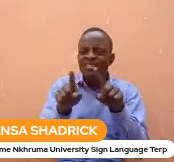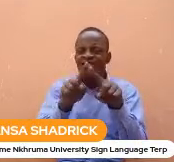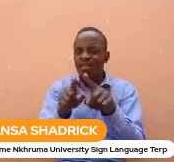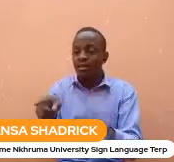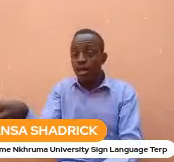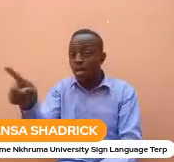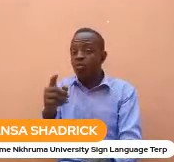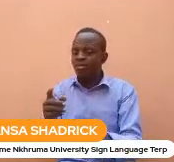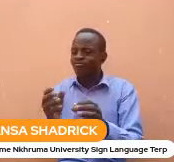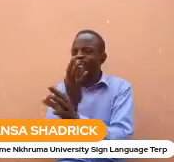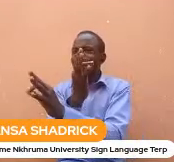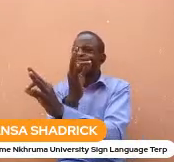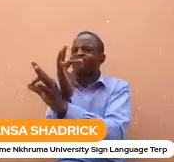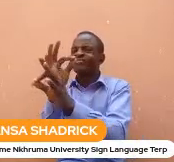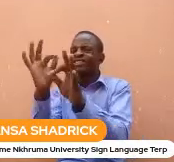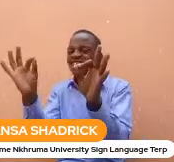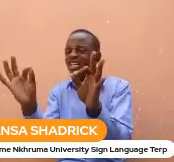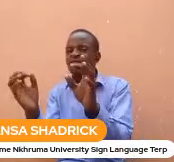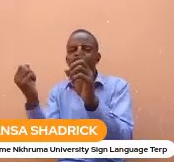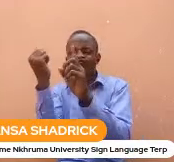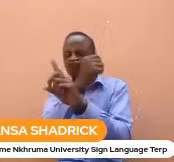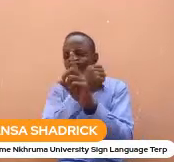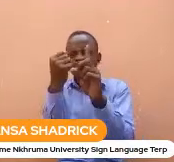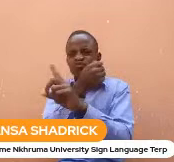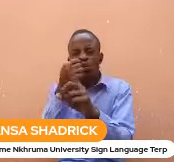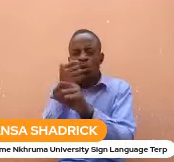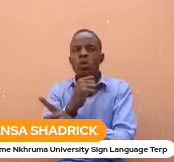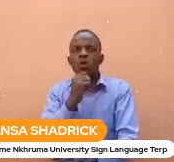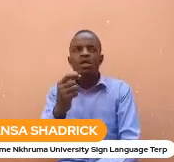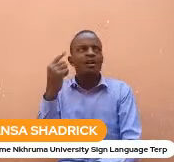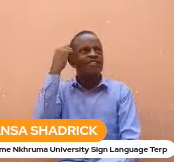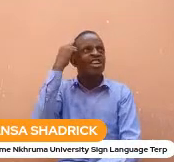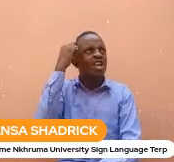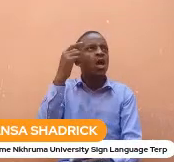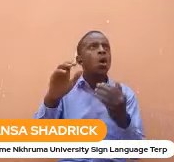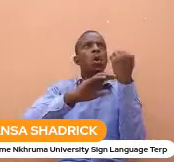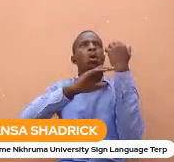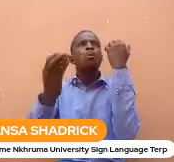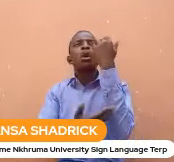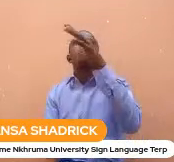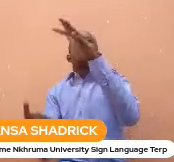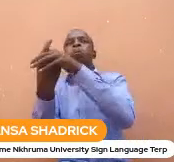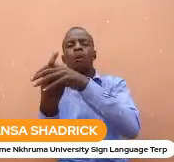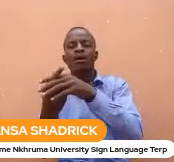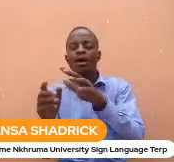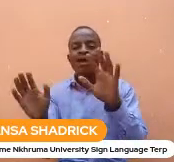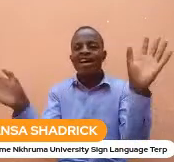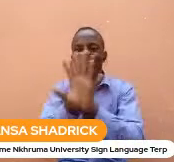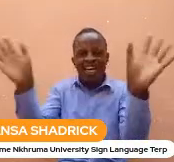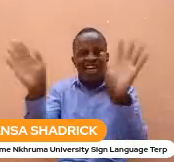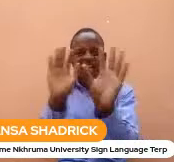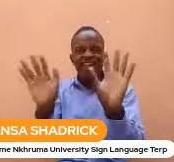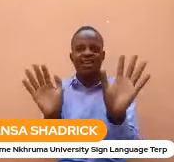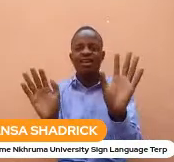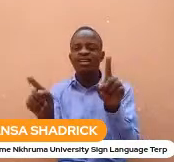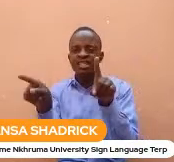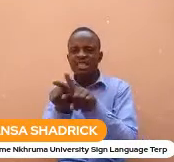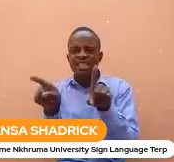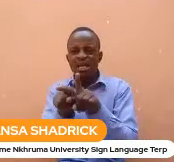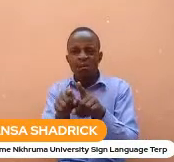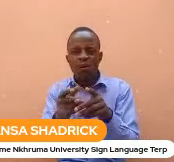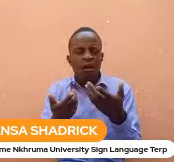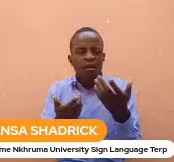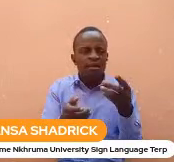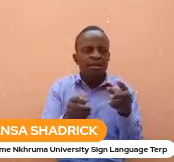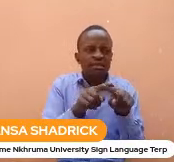to thrive. They would not be disturbed by any unwanted pregnancy. They would not walk into any unintended pregnancy. That means they